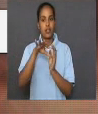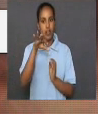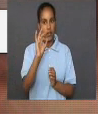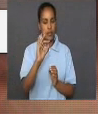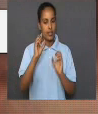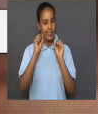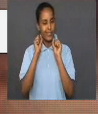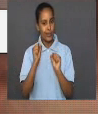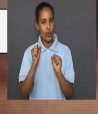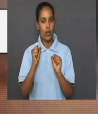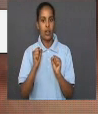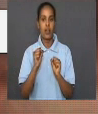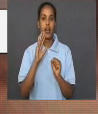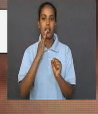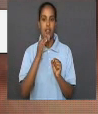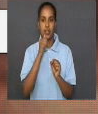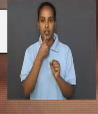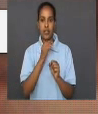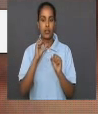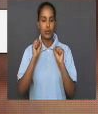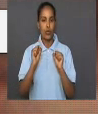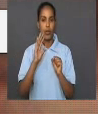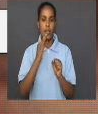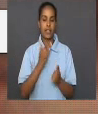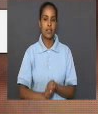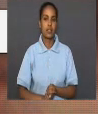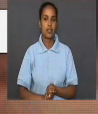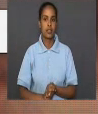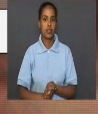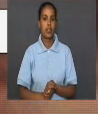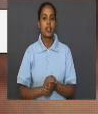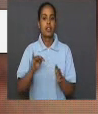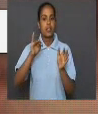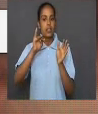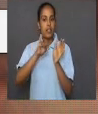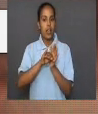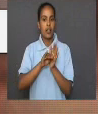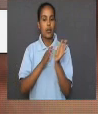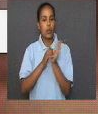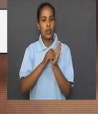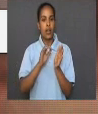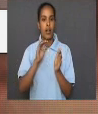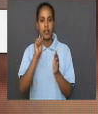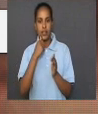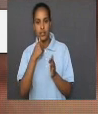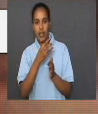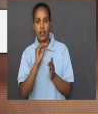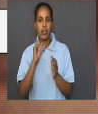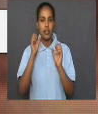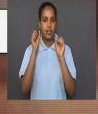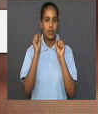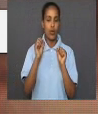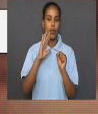salt derived from a strong acid and a strong base, salt that has a weak